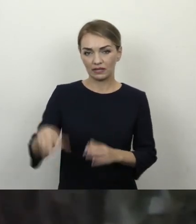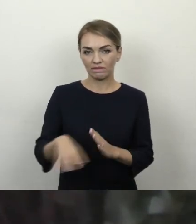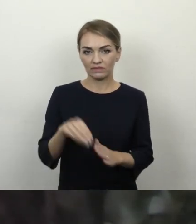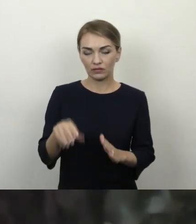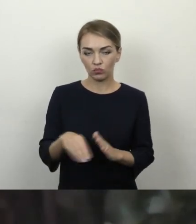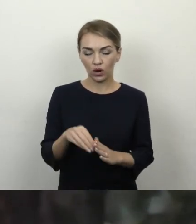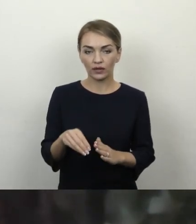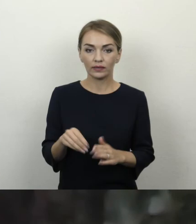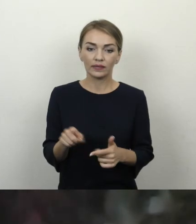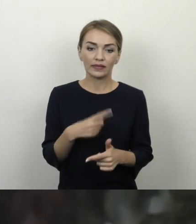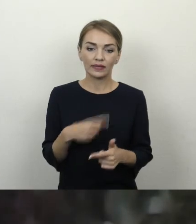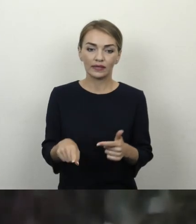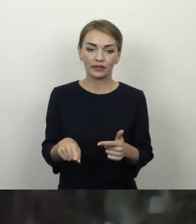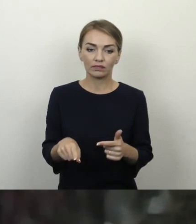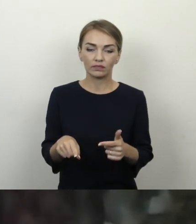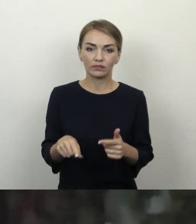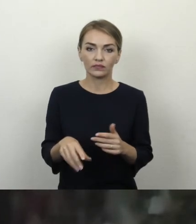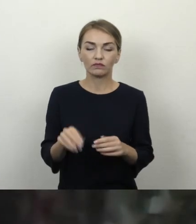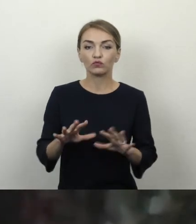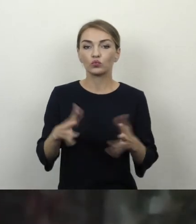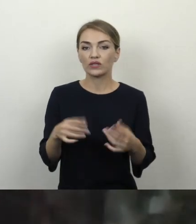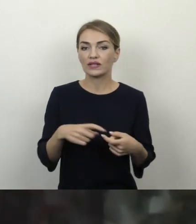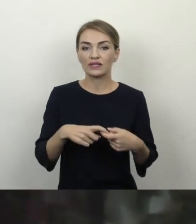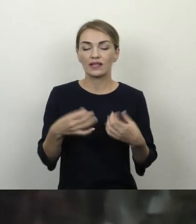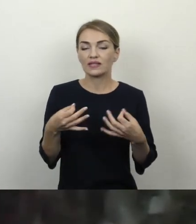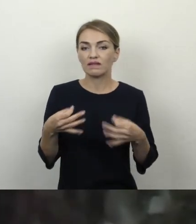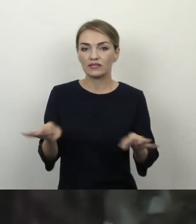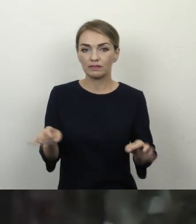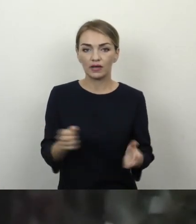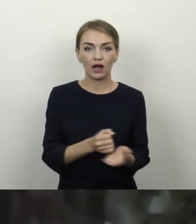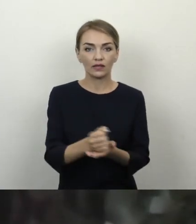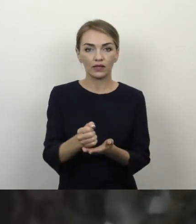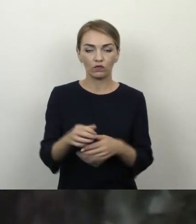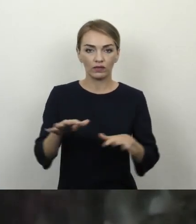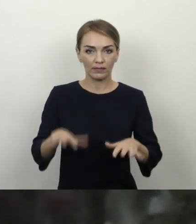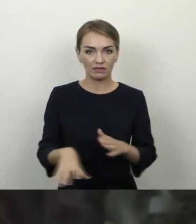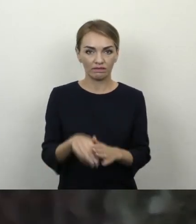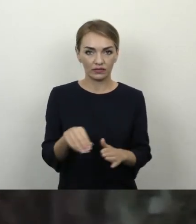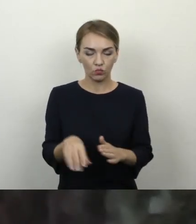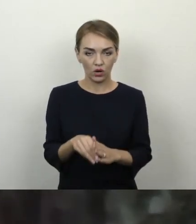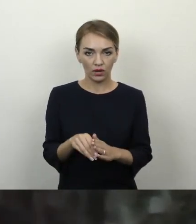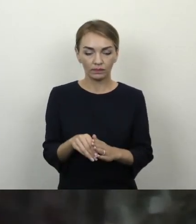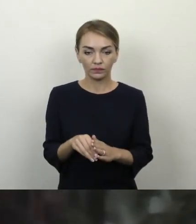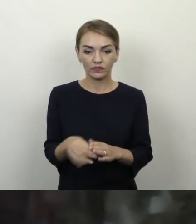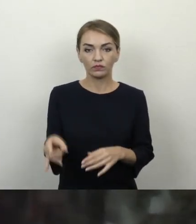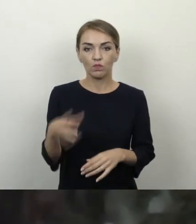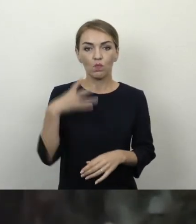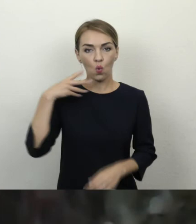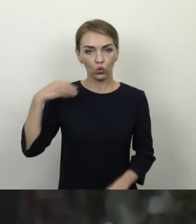If it is parliamentary or presidential elections, then